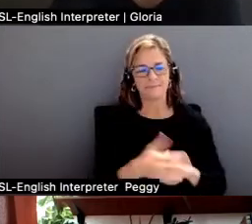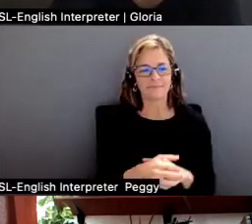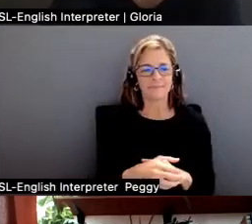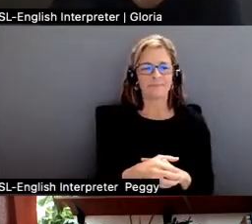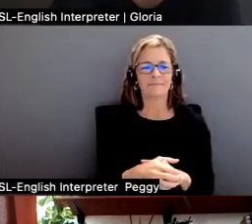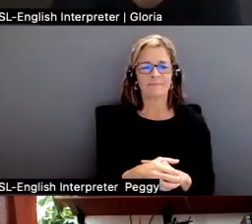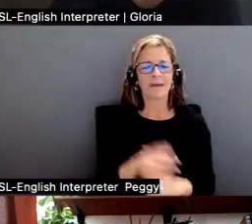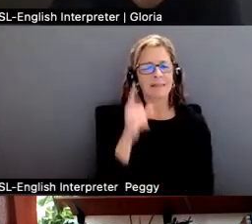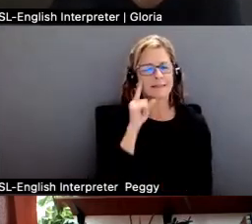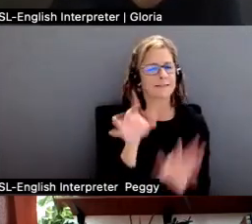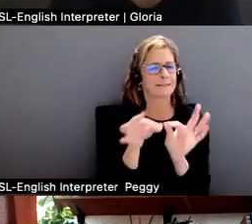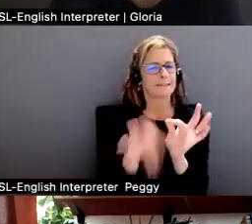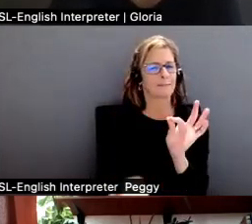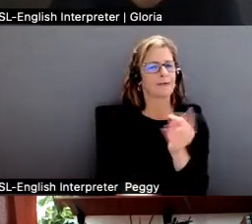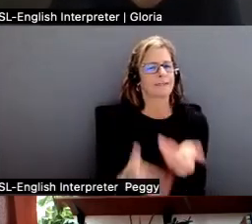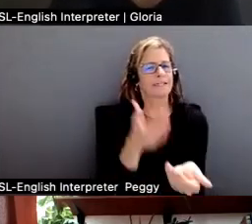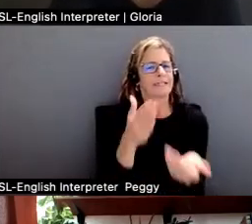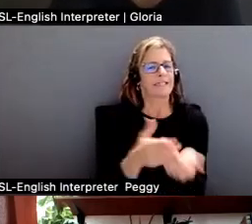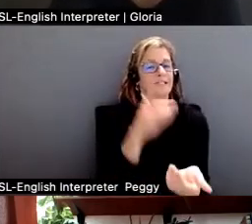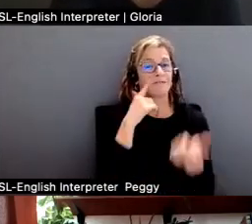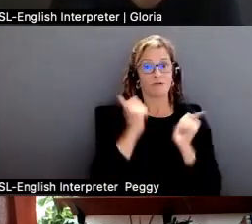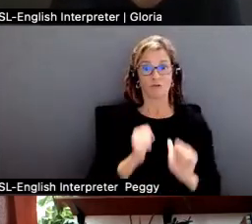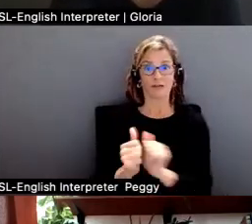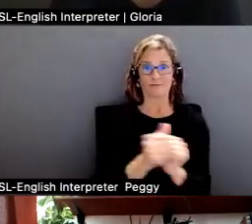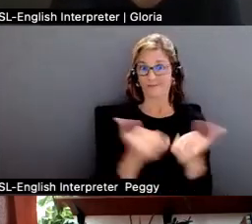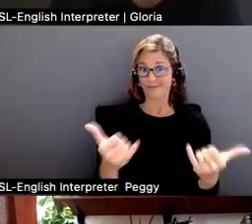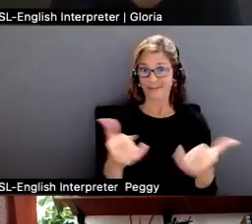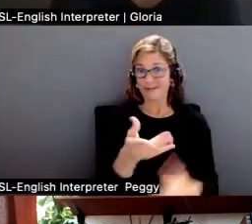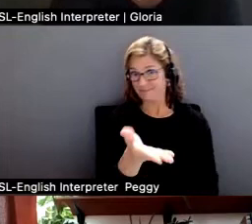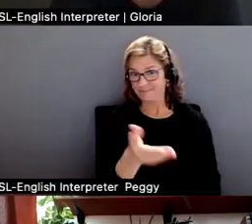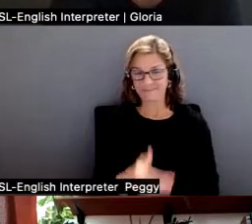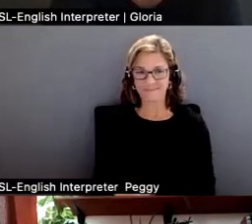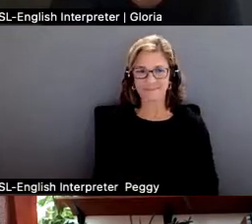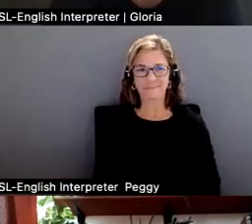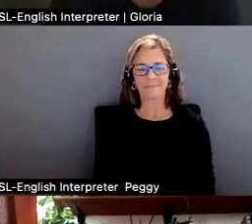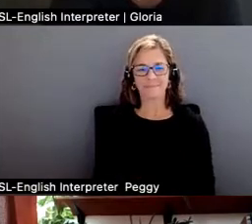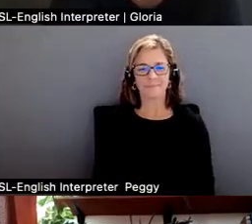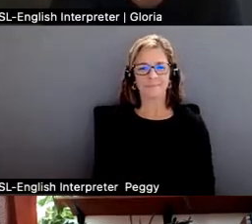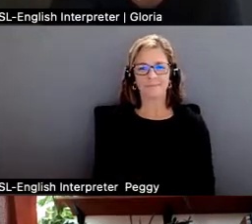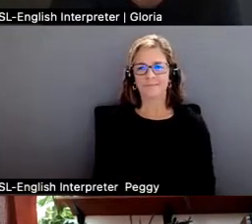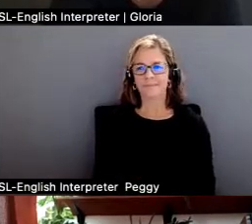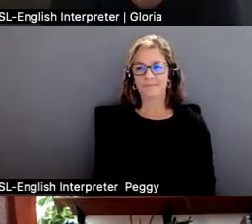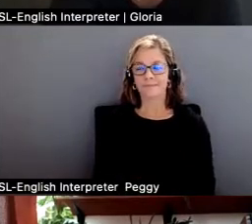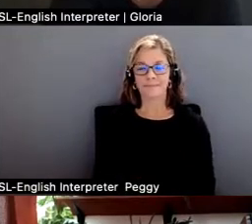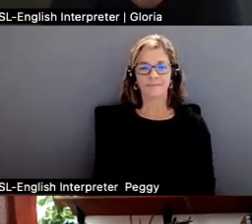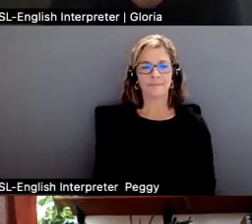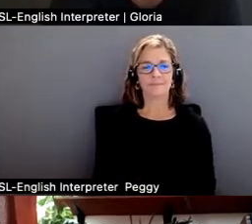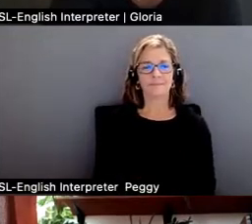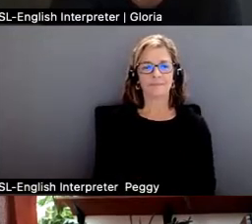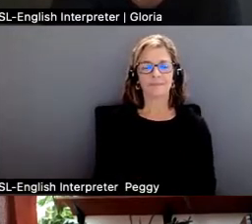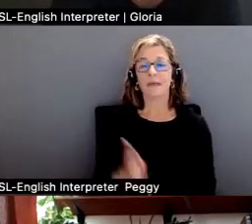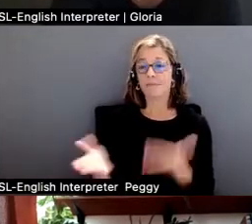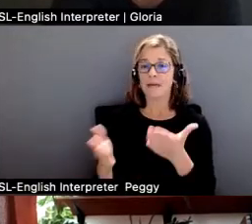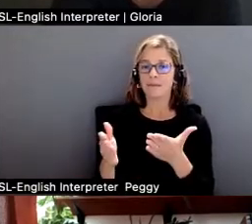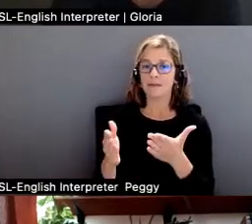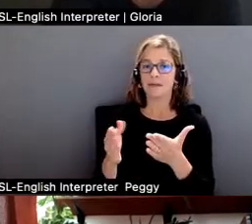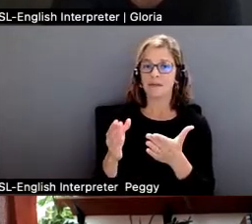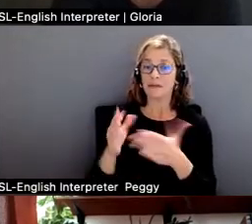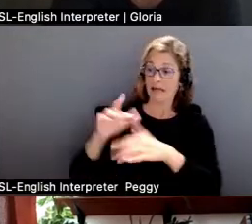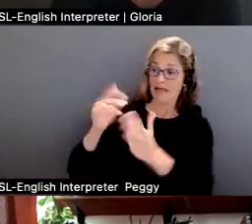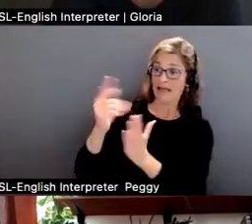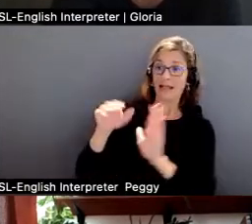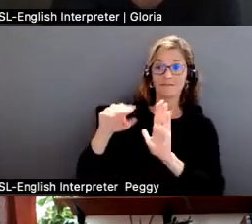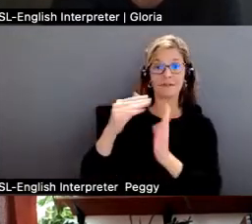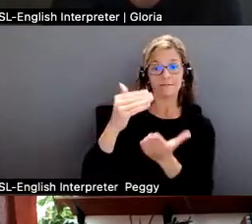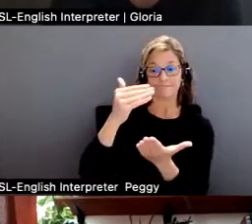and easy for us to try together. So you can see maybe we're practicing geography,